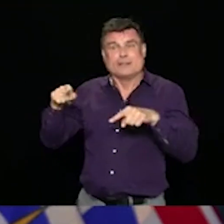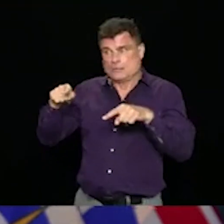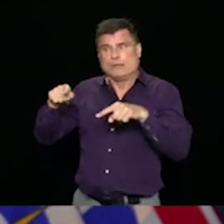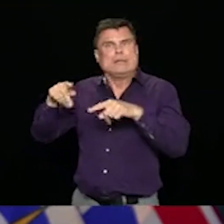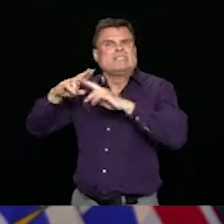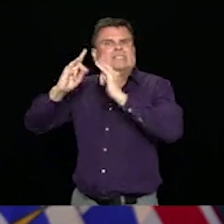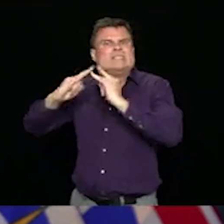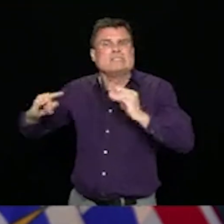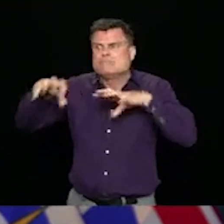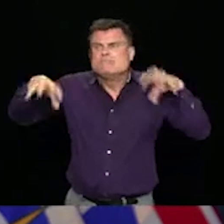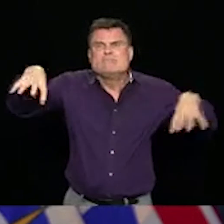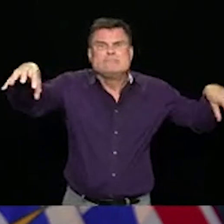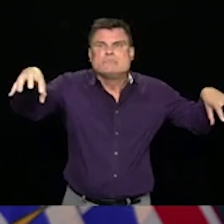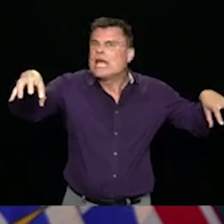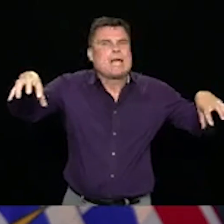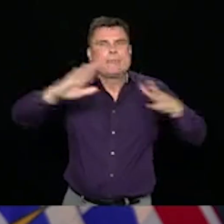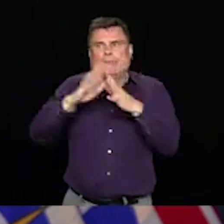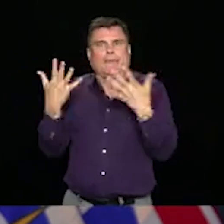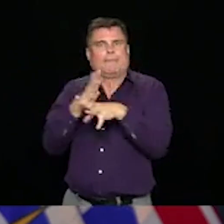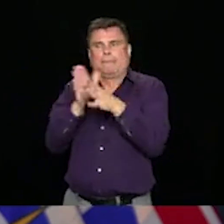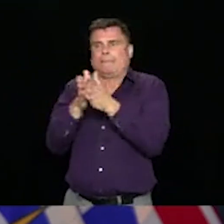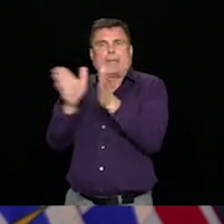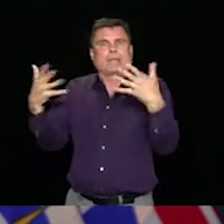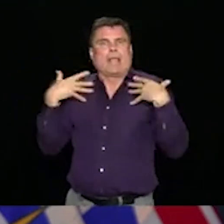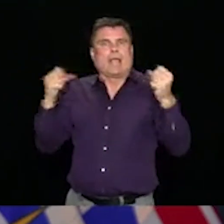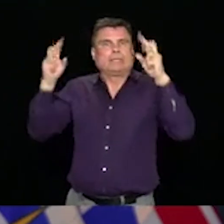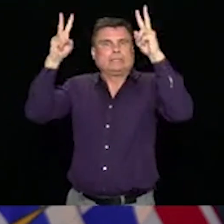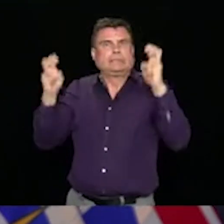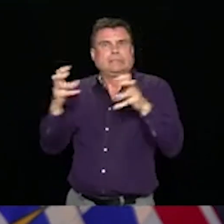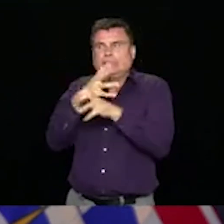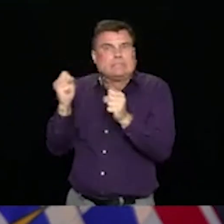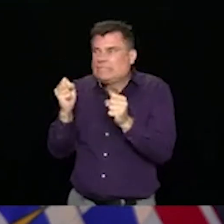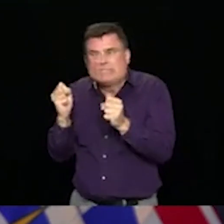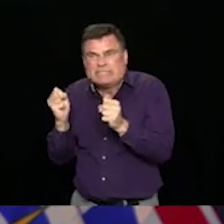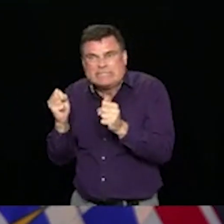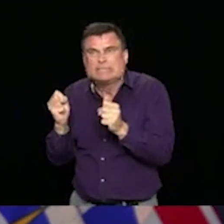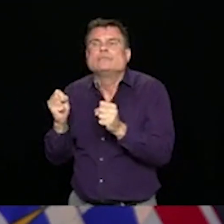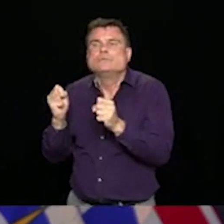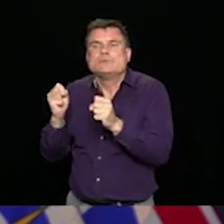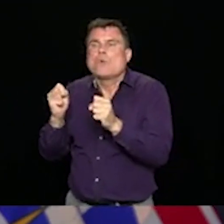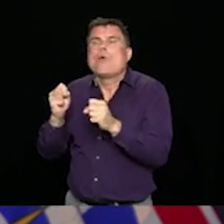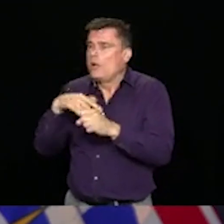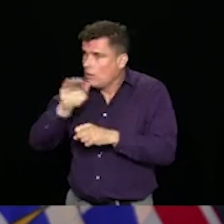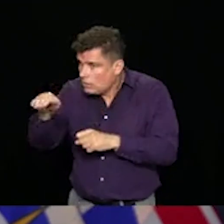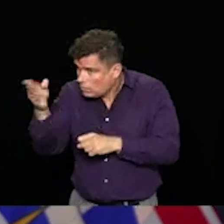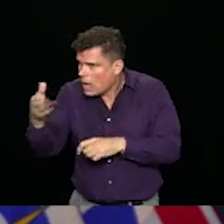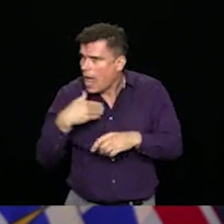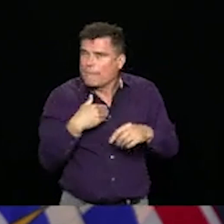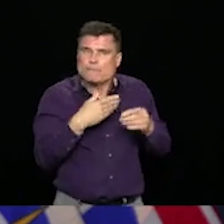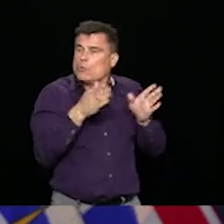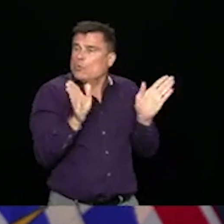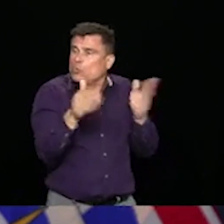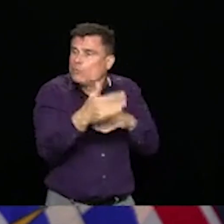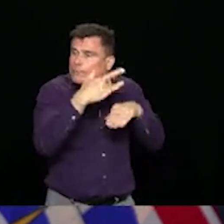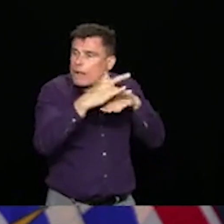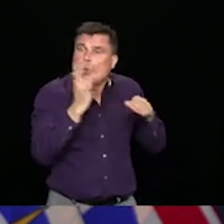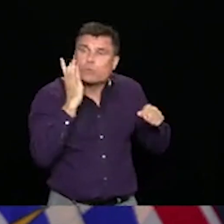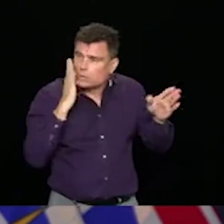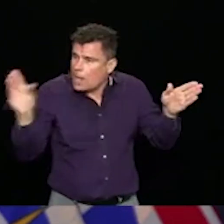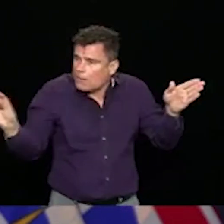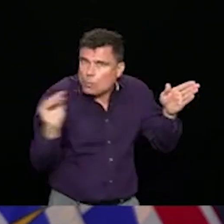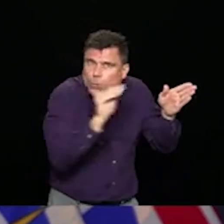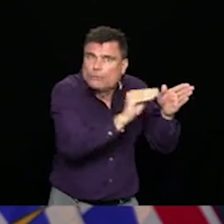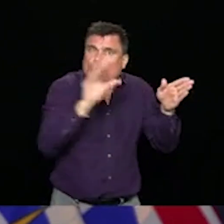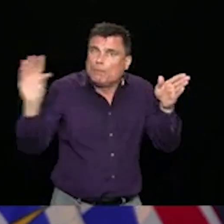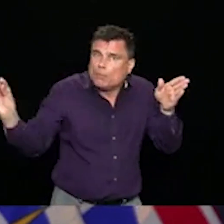has been being able to provide those people who were being offered hotel rooms and other forms